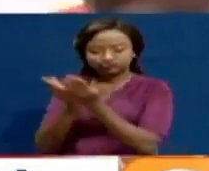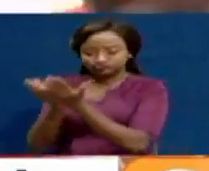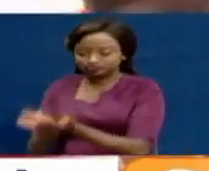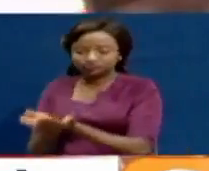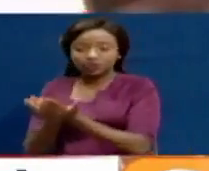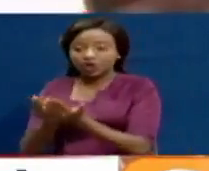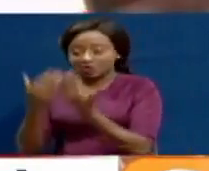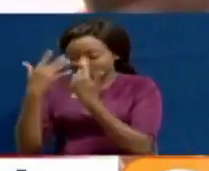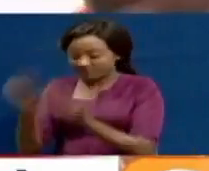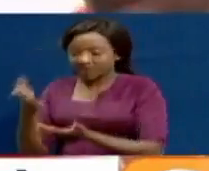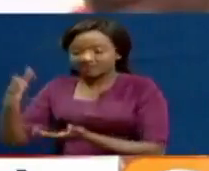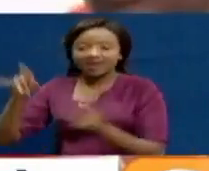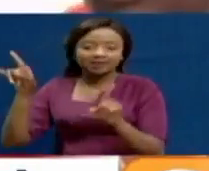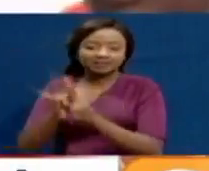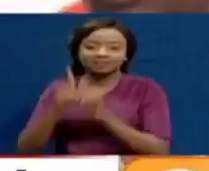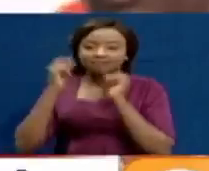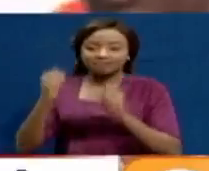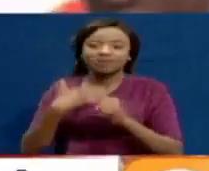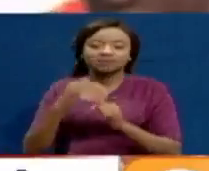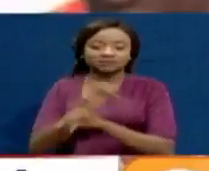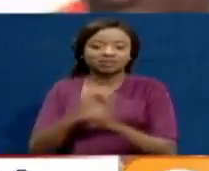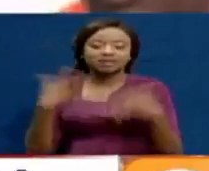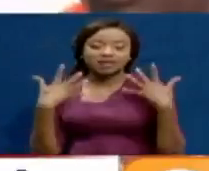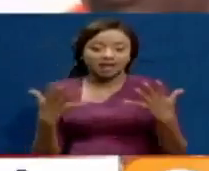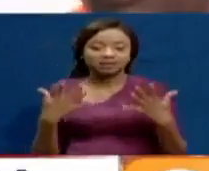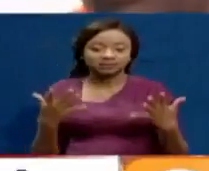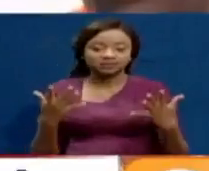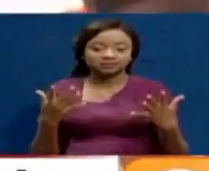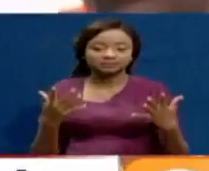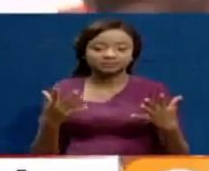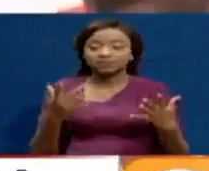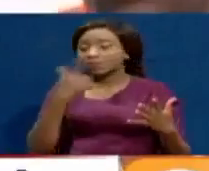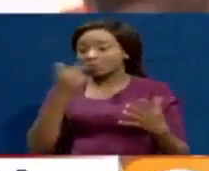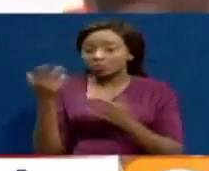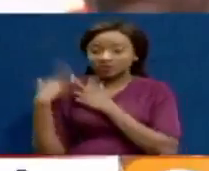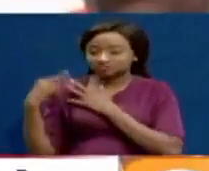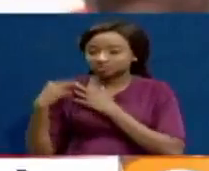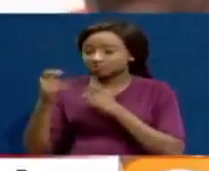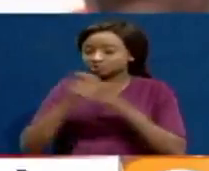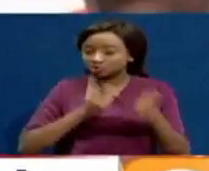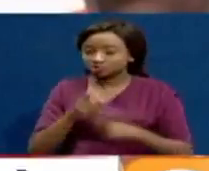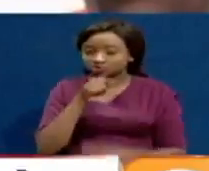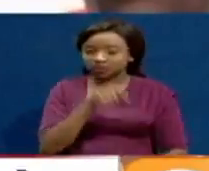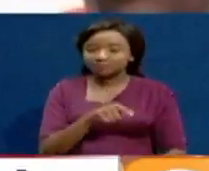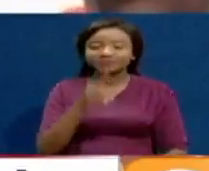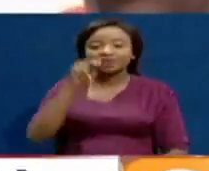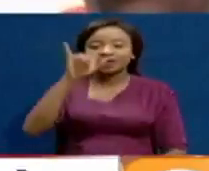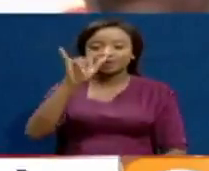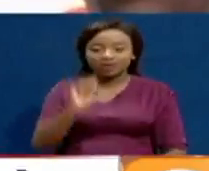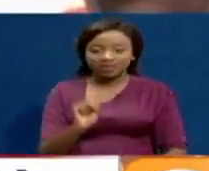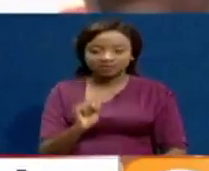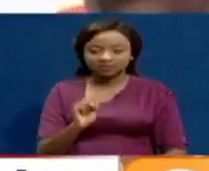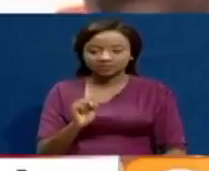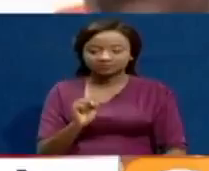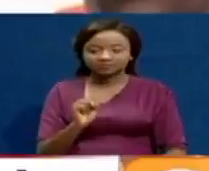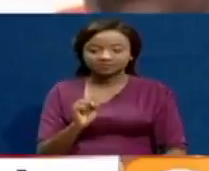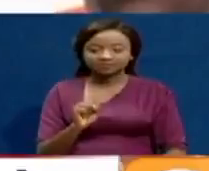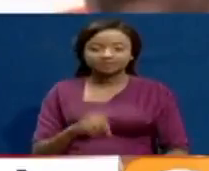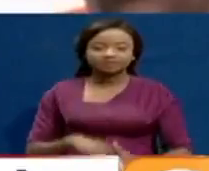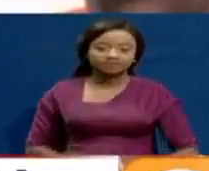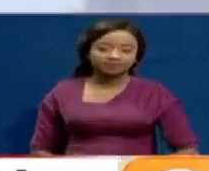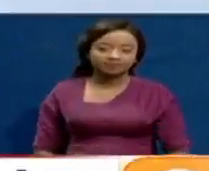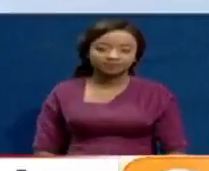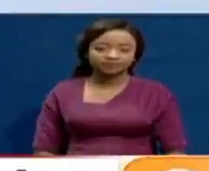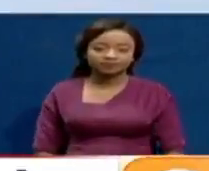and NYS and other security agencies to ensure that there are facilities for hand washing on both sides of